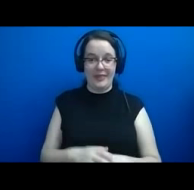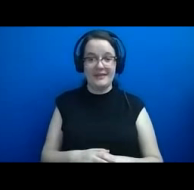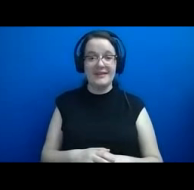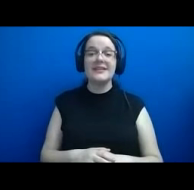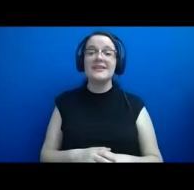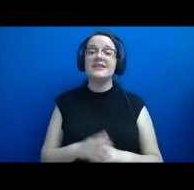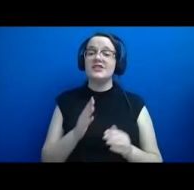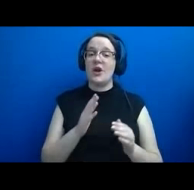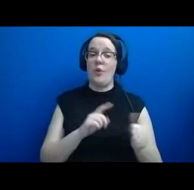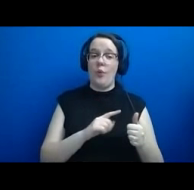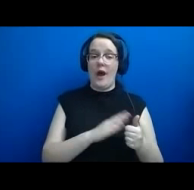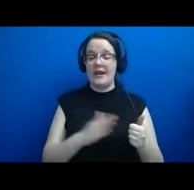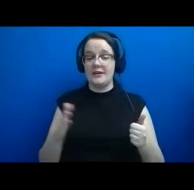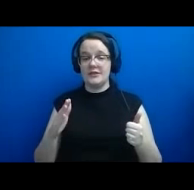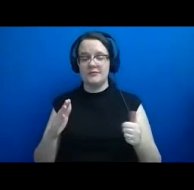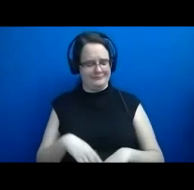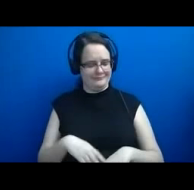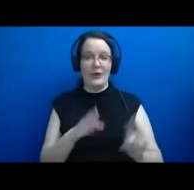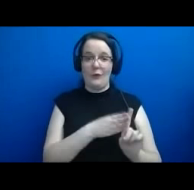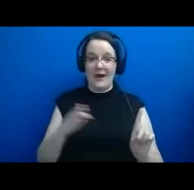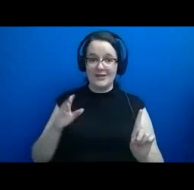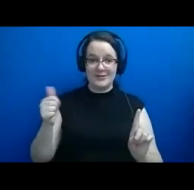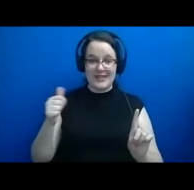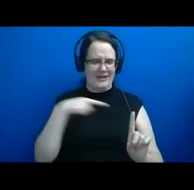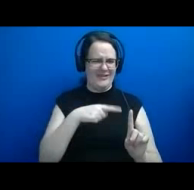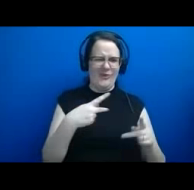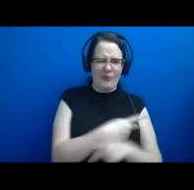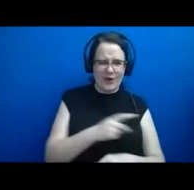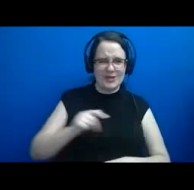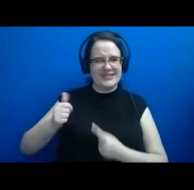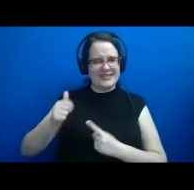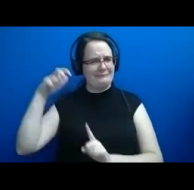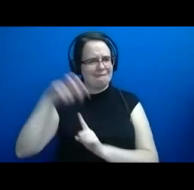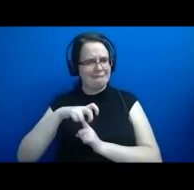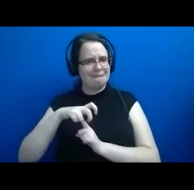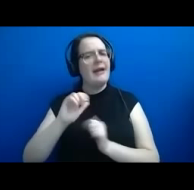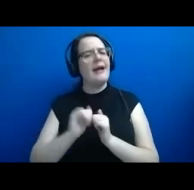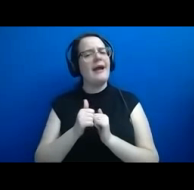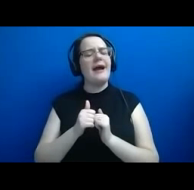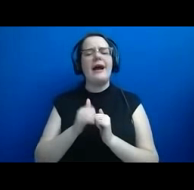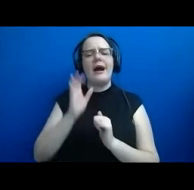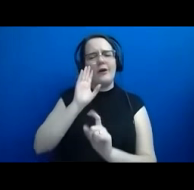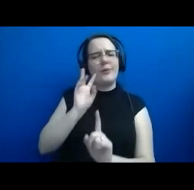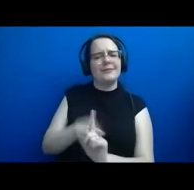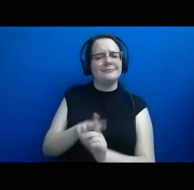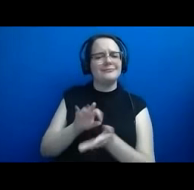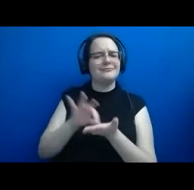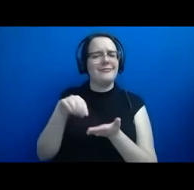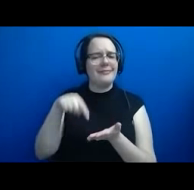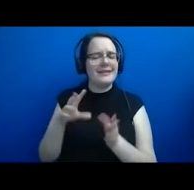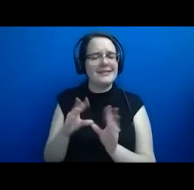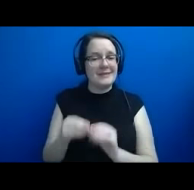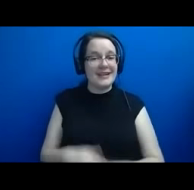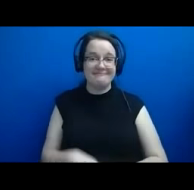1 being the worst, 10 being the best. How would you rate the meeting tonight? And you know,